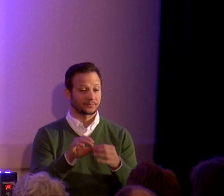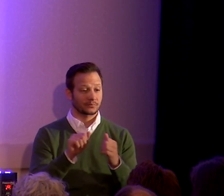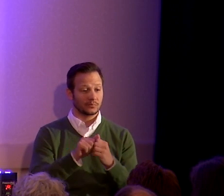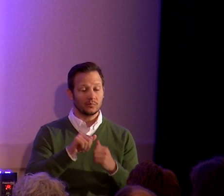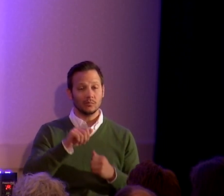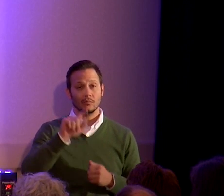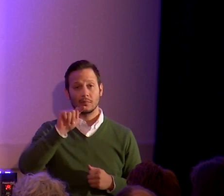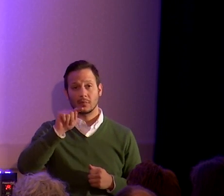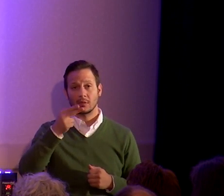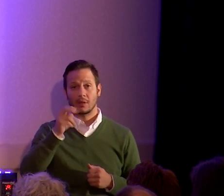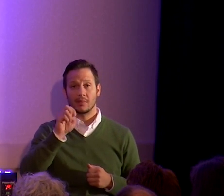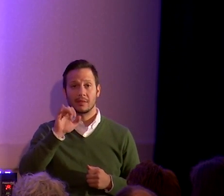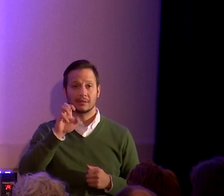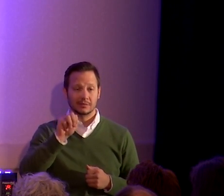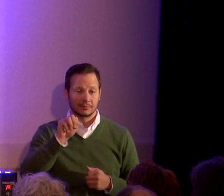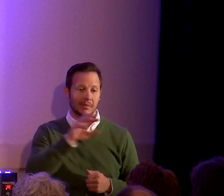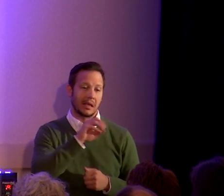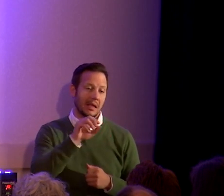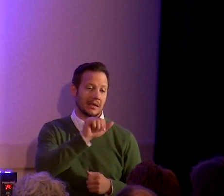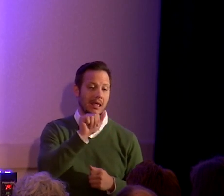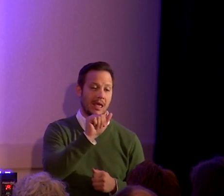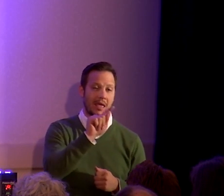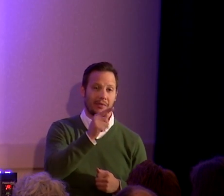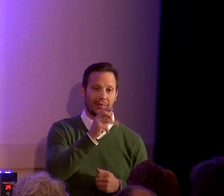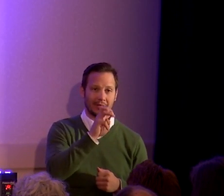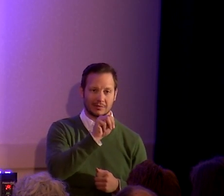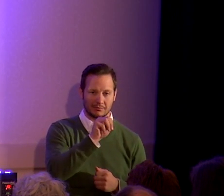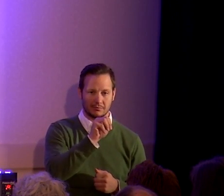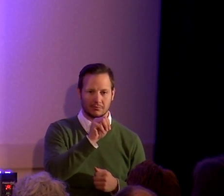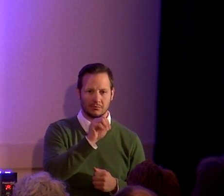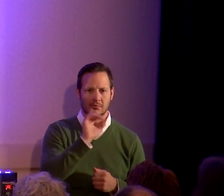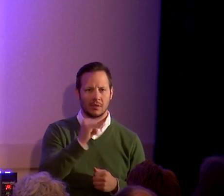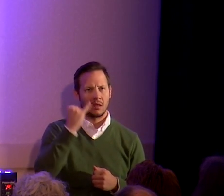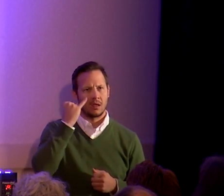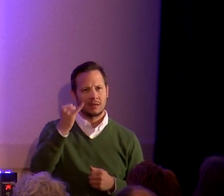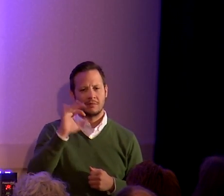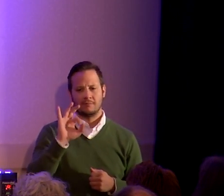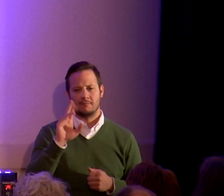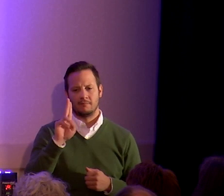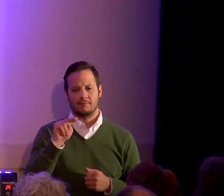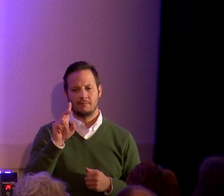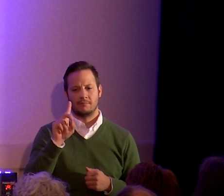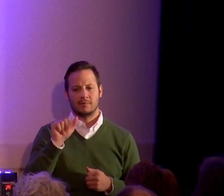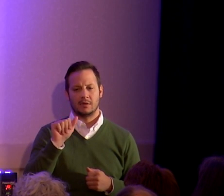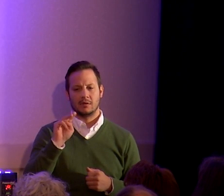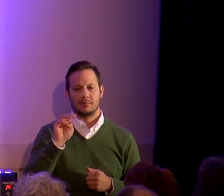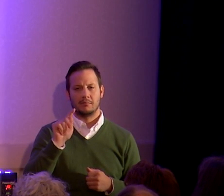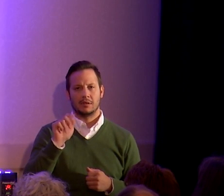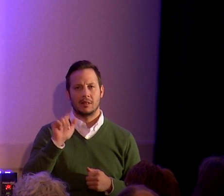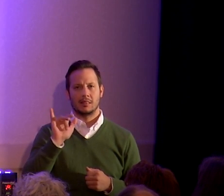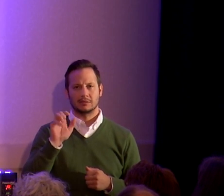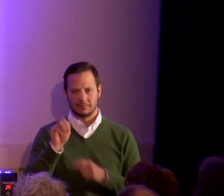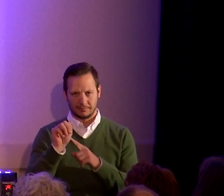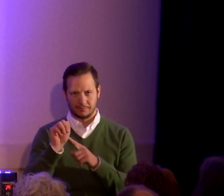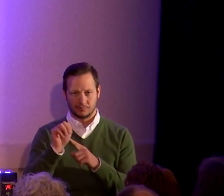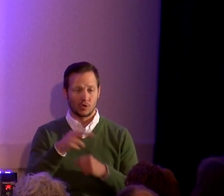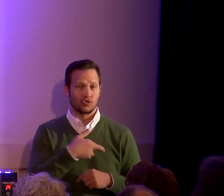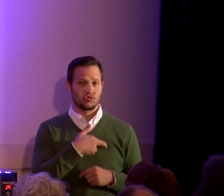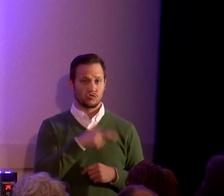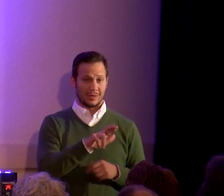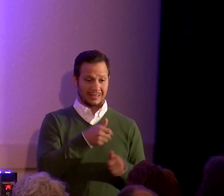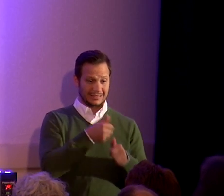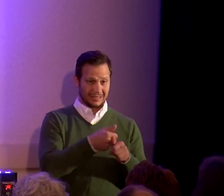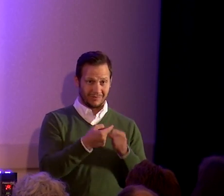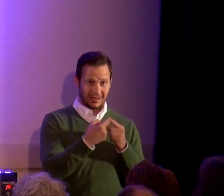and in some parts atheism, is the idea of fundamentalism. Religion is not the enemy. Fundamentalism is the